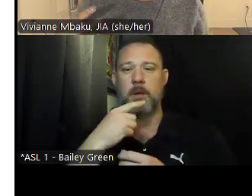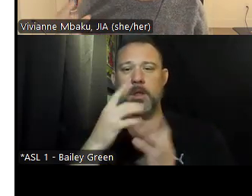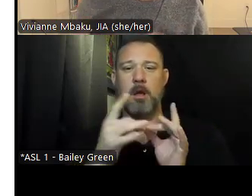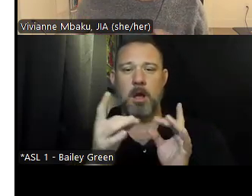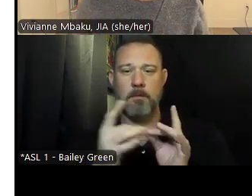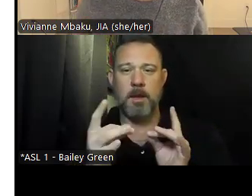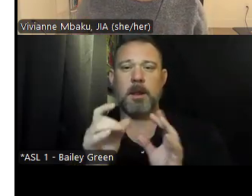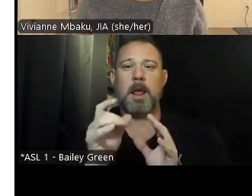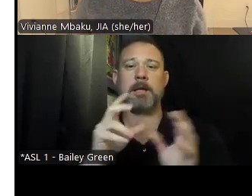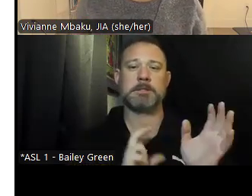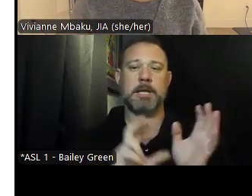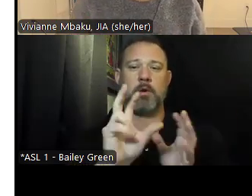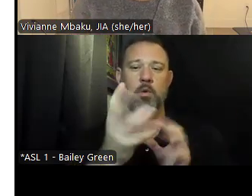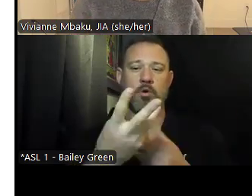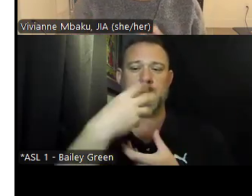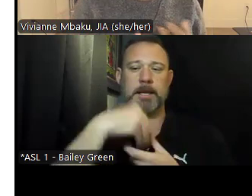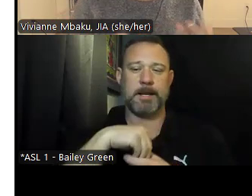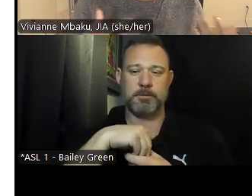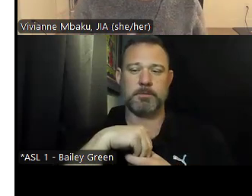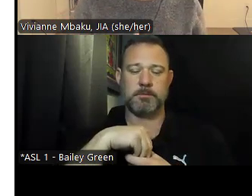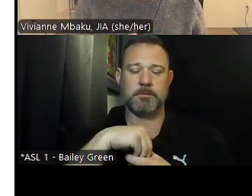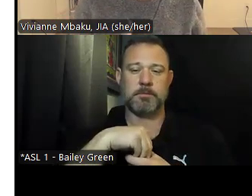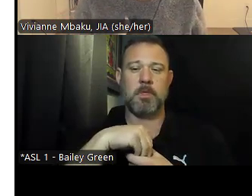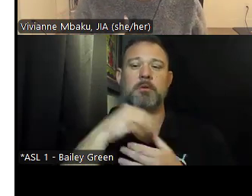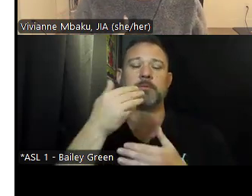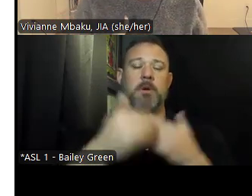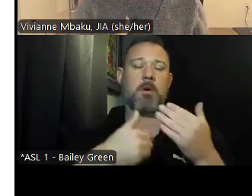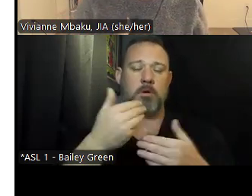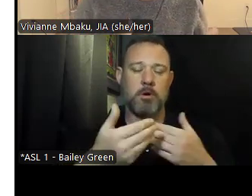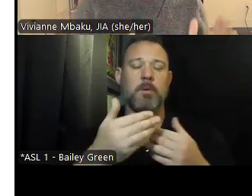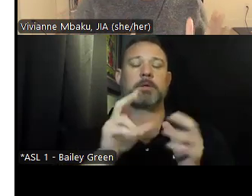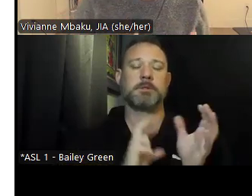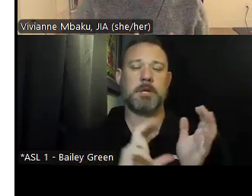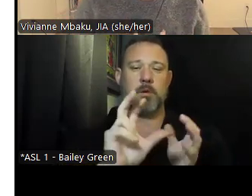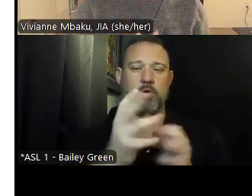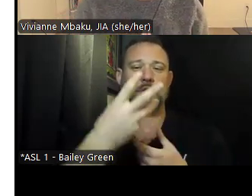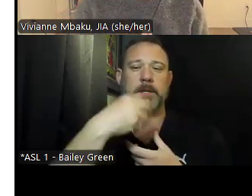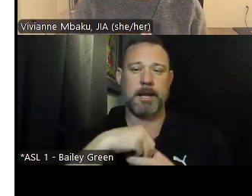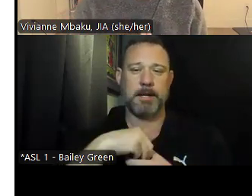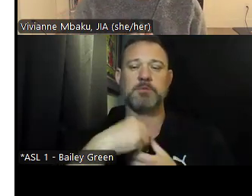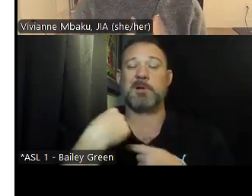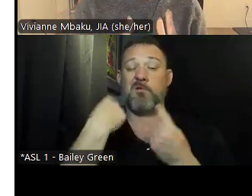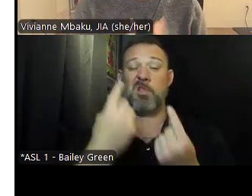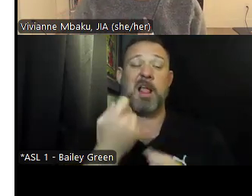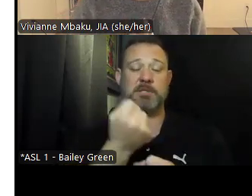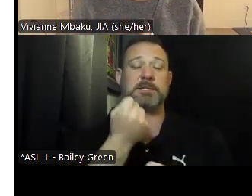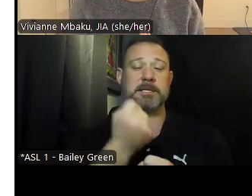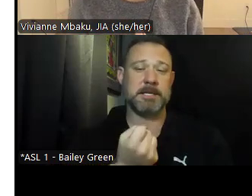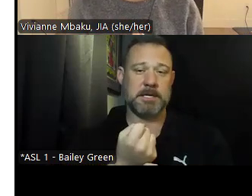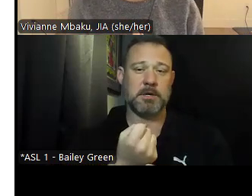comment and stakeholder engagement. There's been ongoing stakeholder engagement over the last year